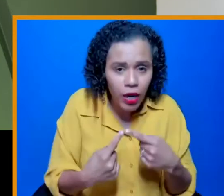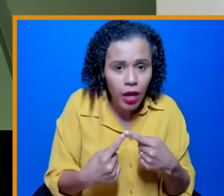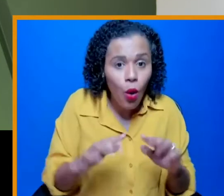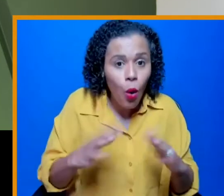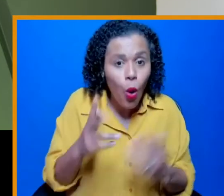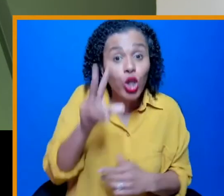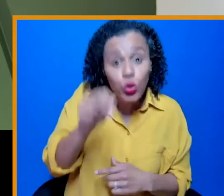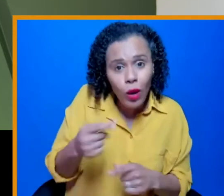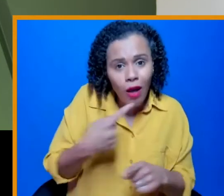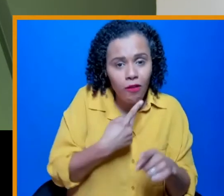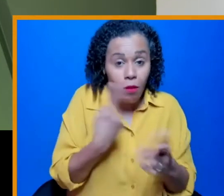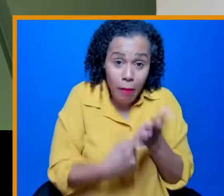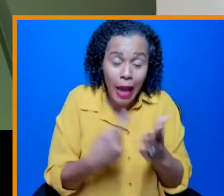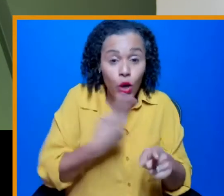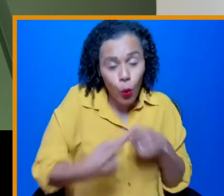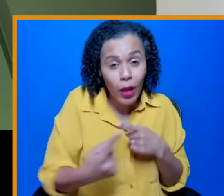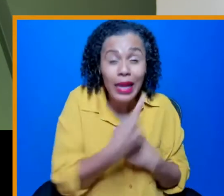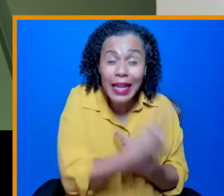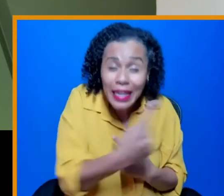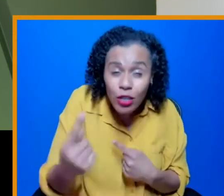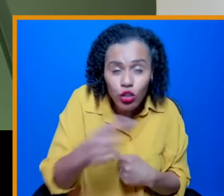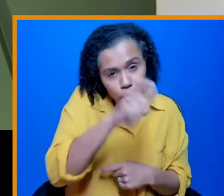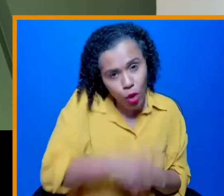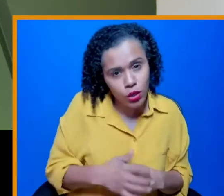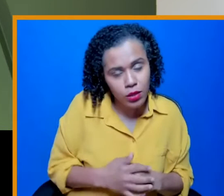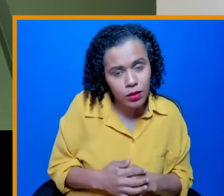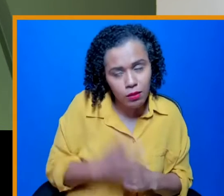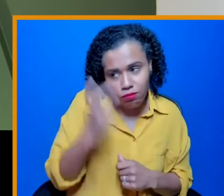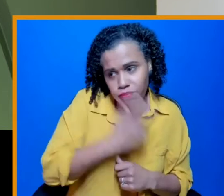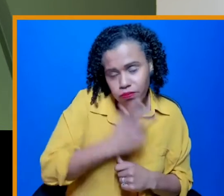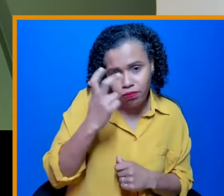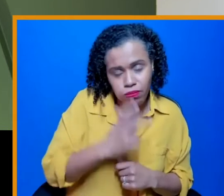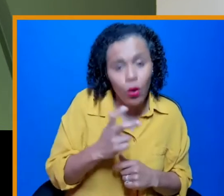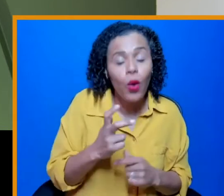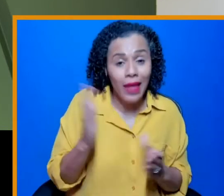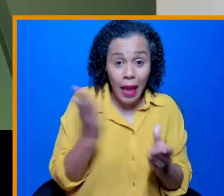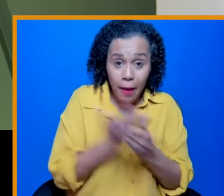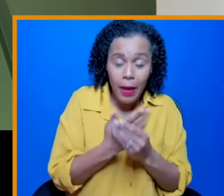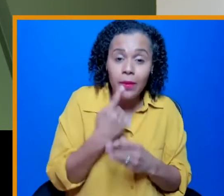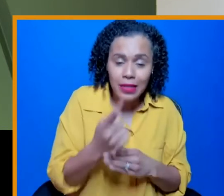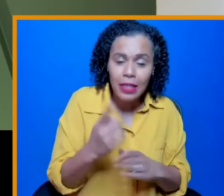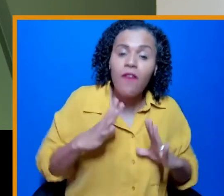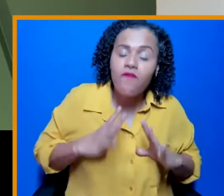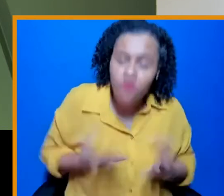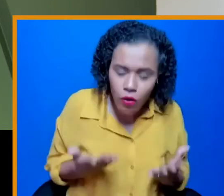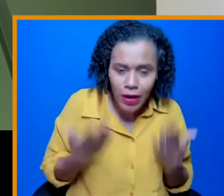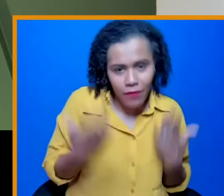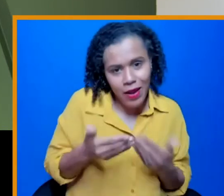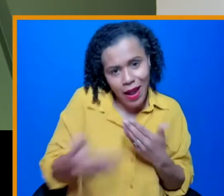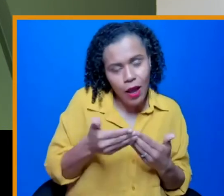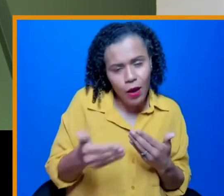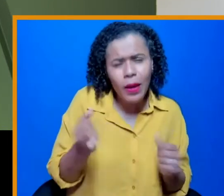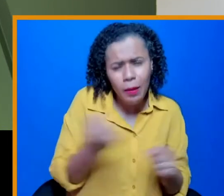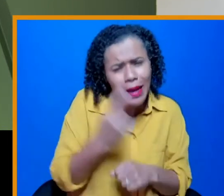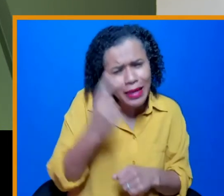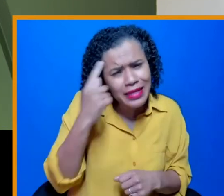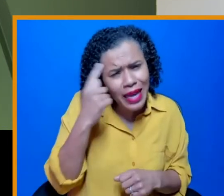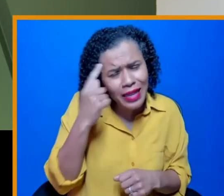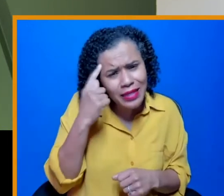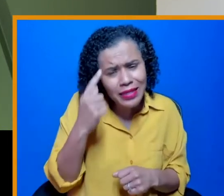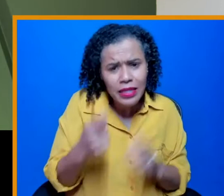a week per person. So the amendment says, keep them free for now. It makes sense to keep the